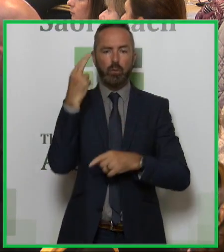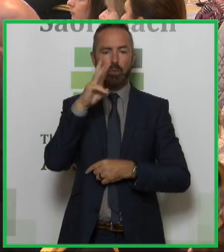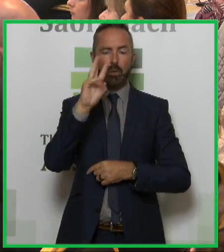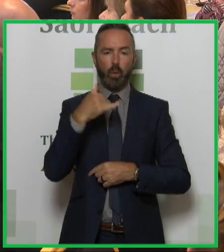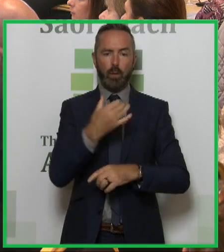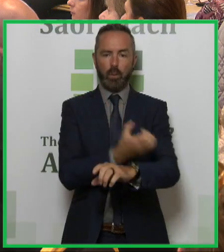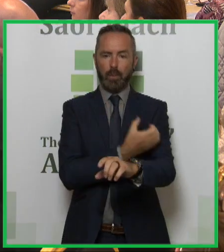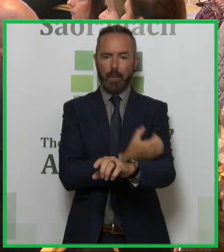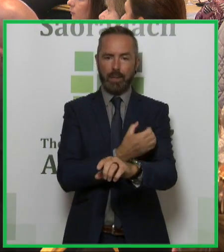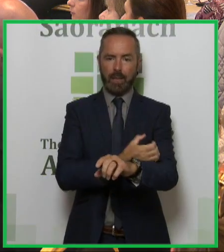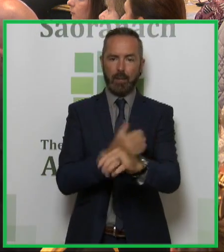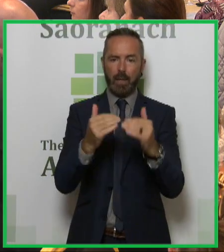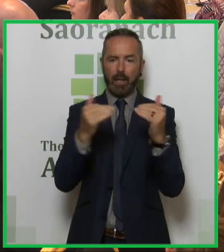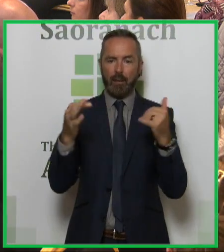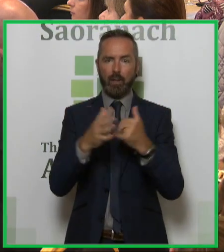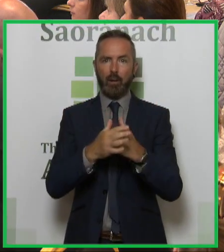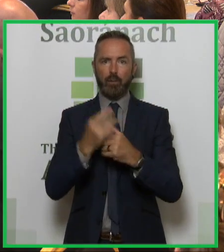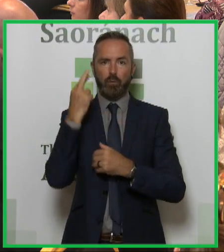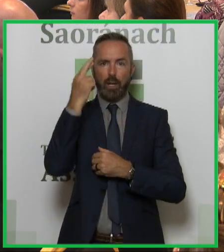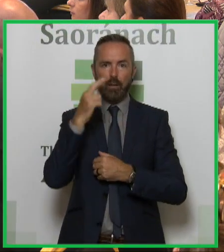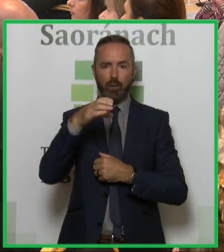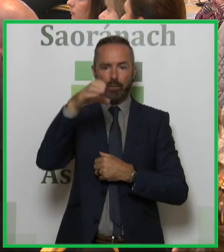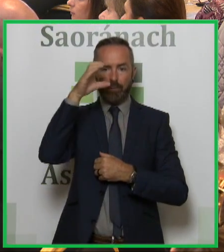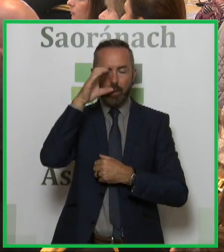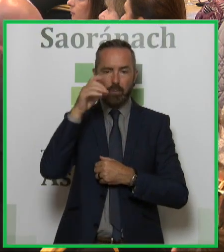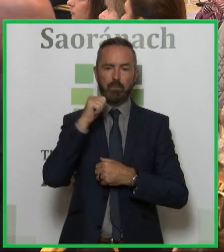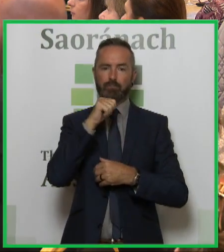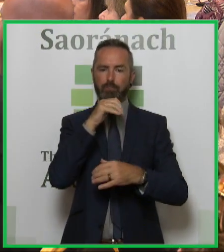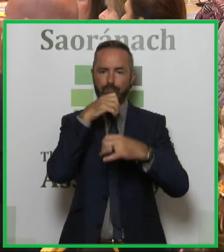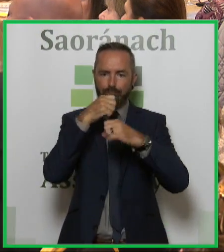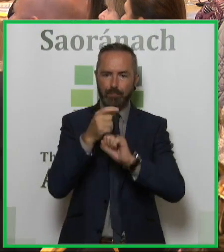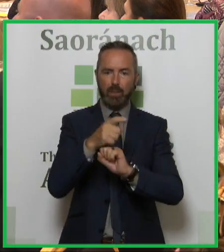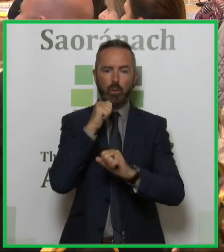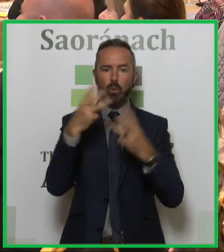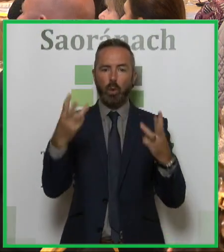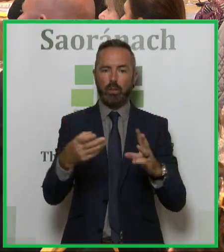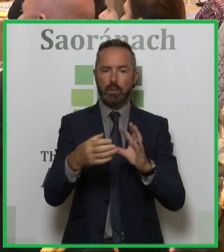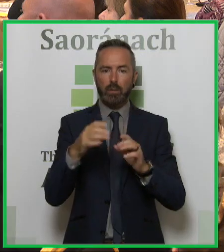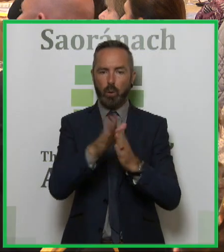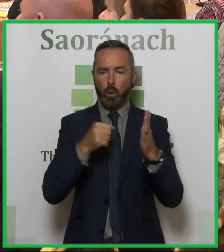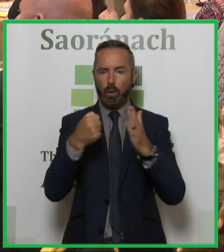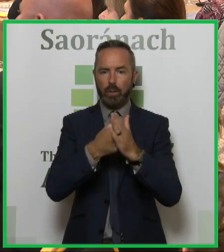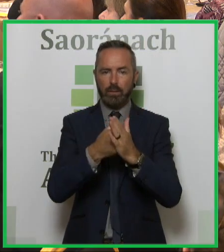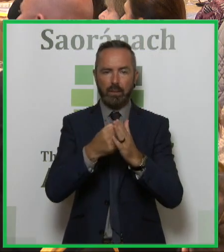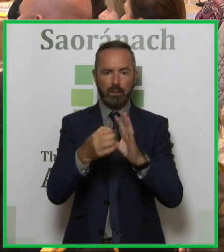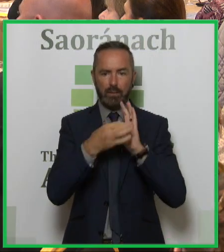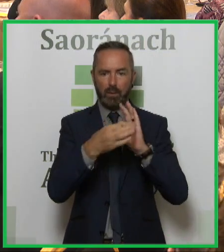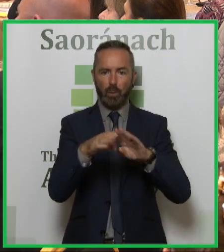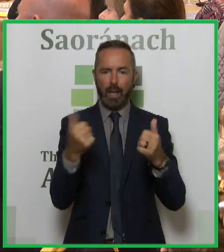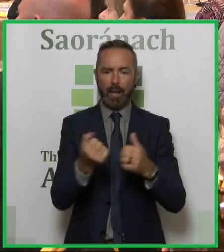maintain anonymity at the level of press, radio, and films. We don't want the organization to be associated with any identifiable